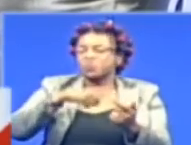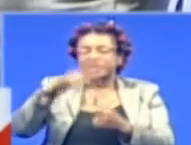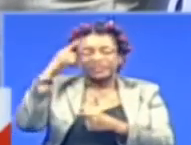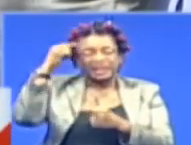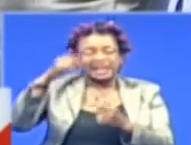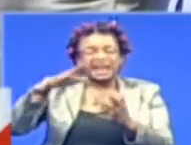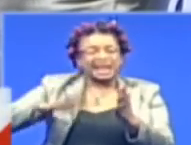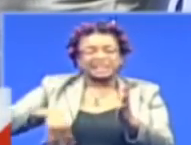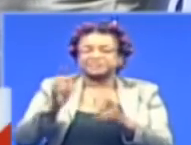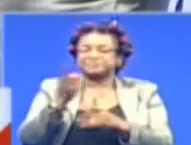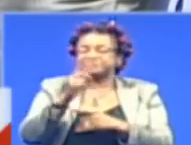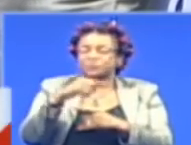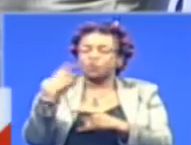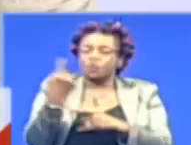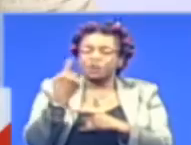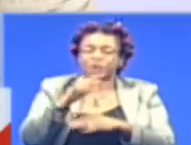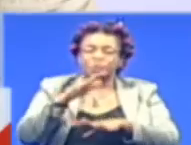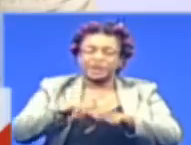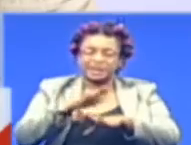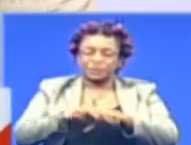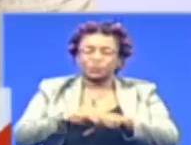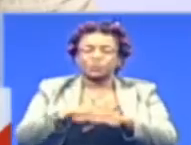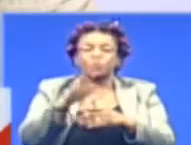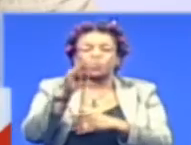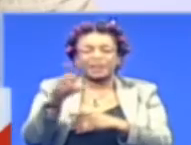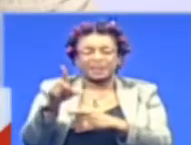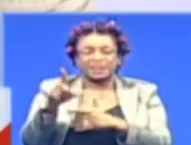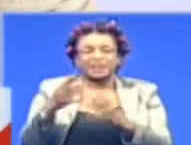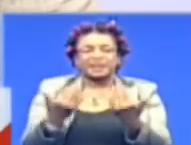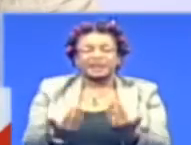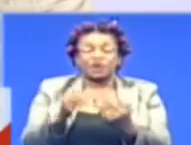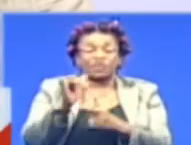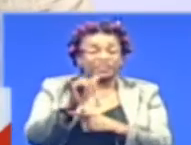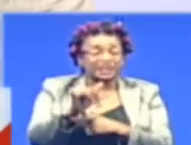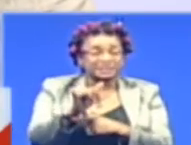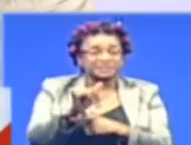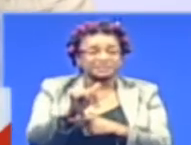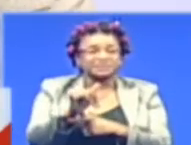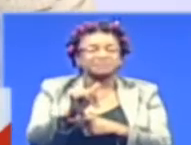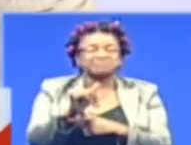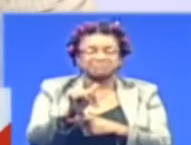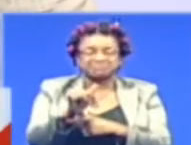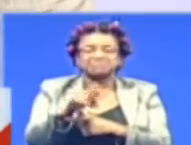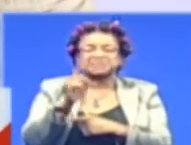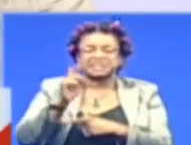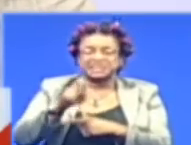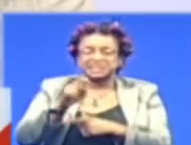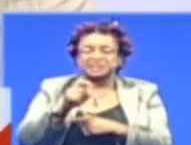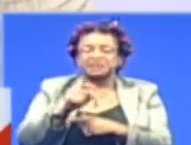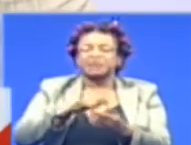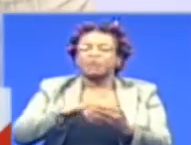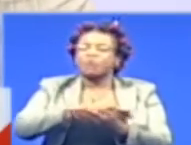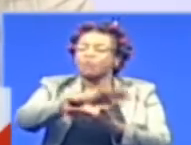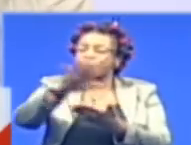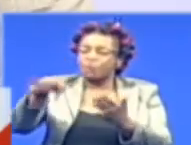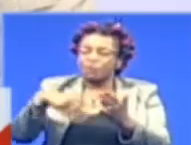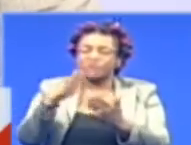goodwill. And I can tell you that currently this particular exercise has tremendous goodwill from across the board, from the